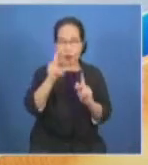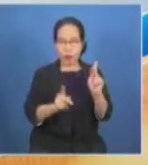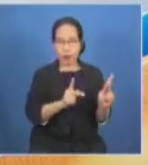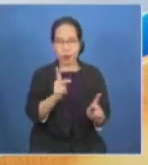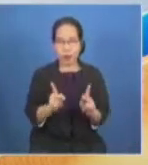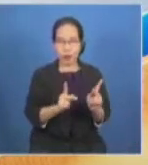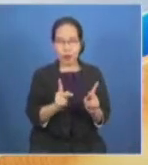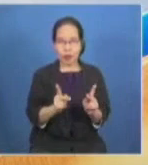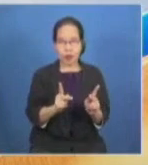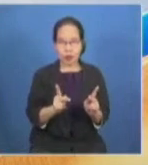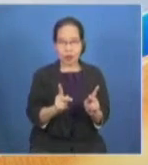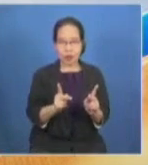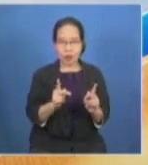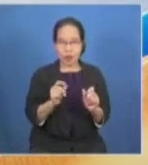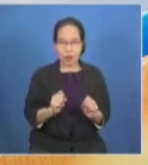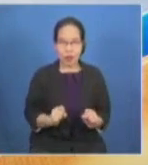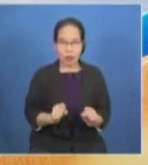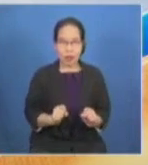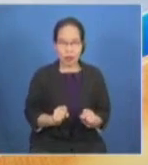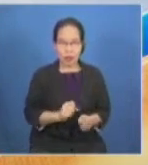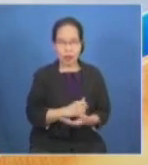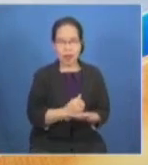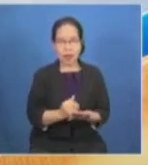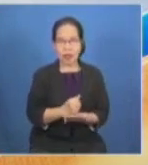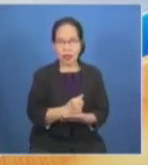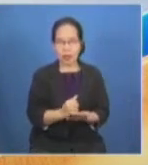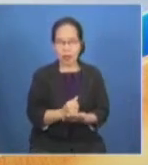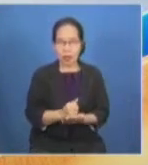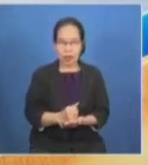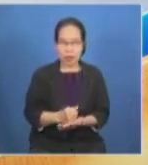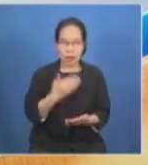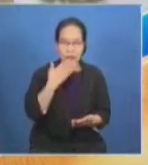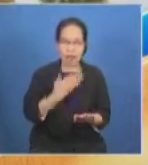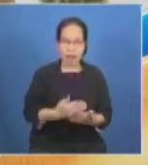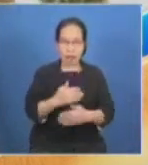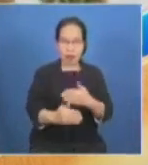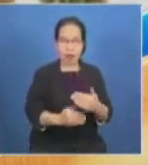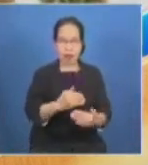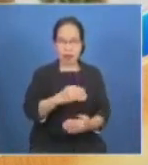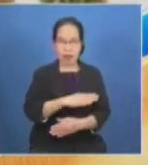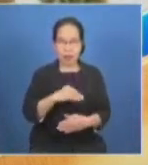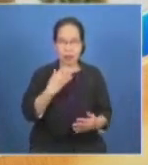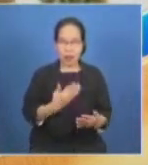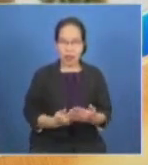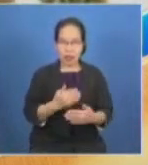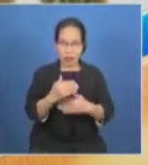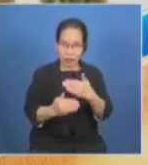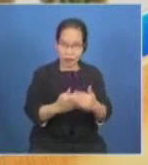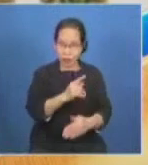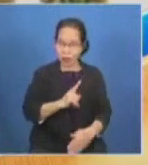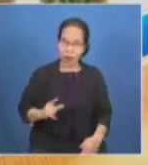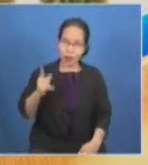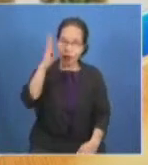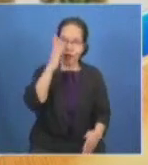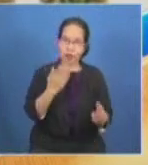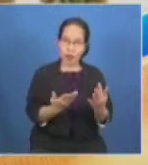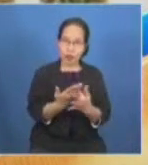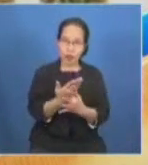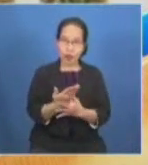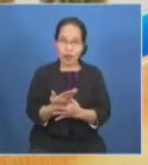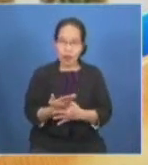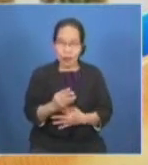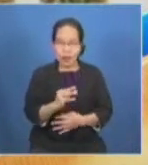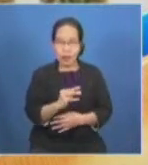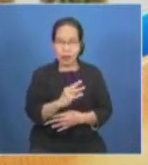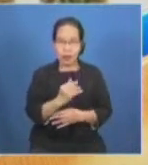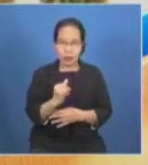as we continue to reach our fellow men, which we can share with the kindness